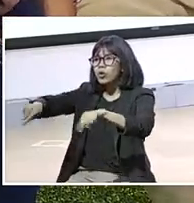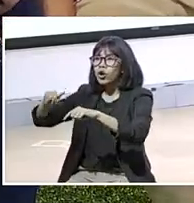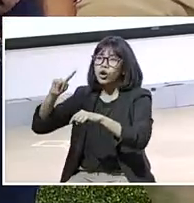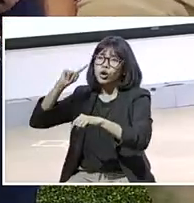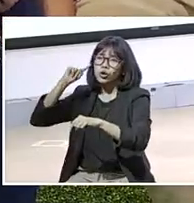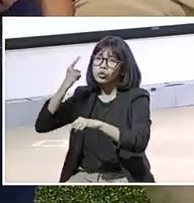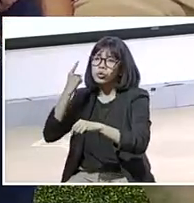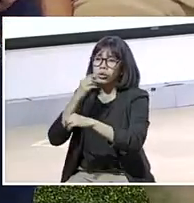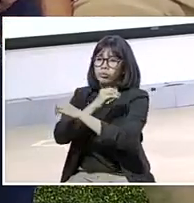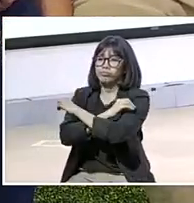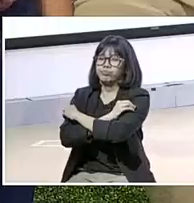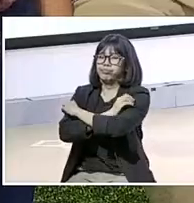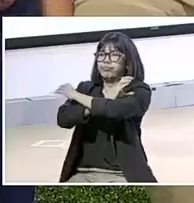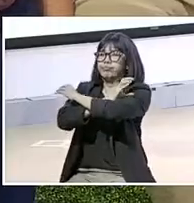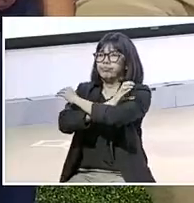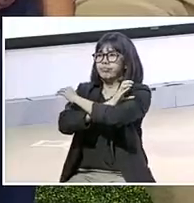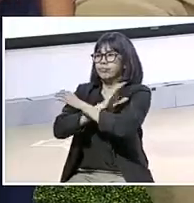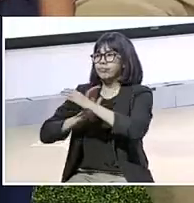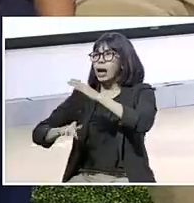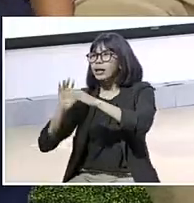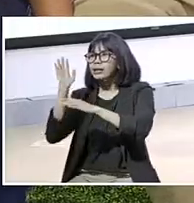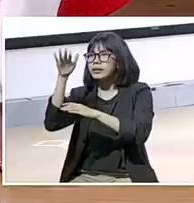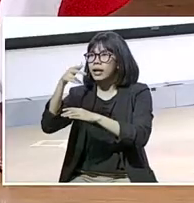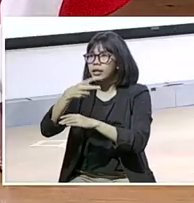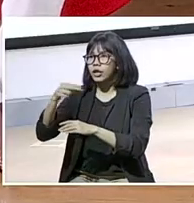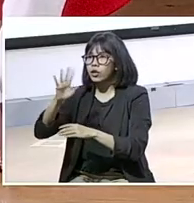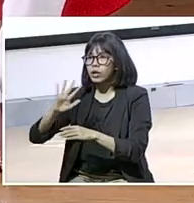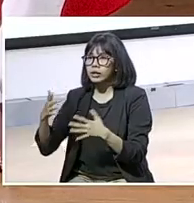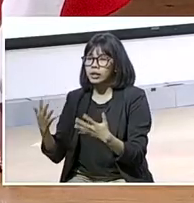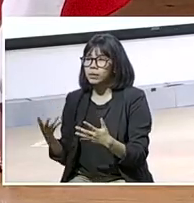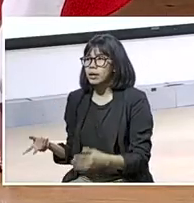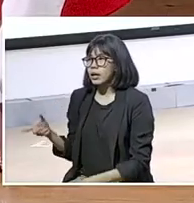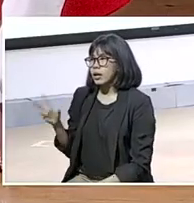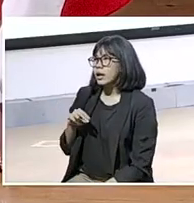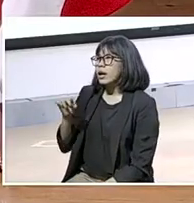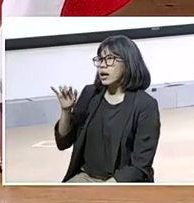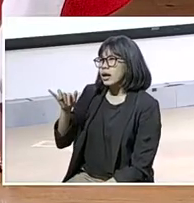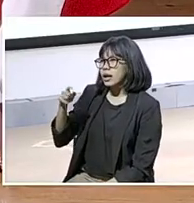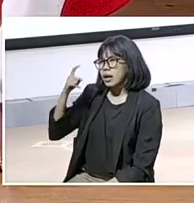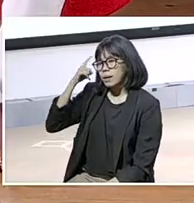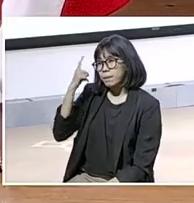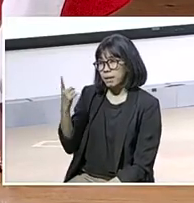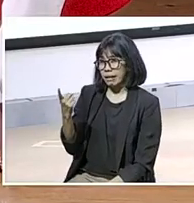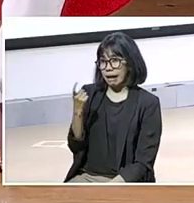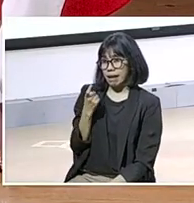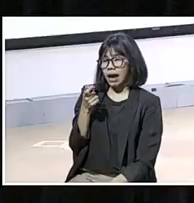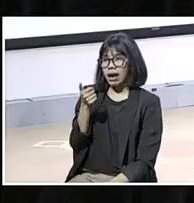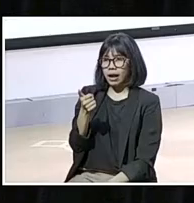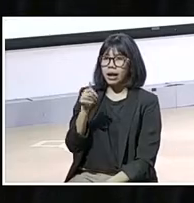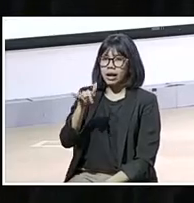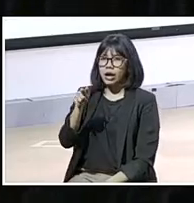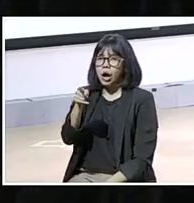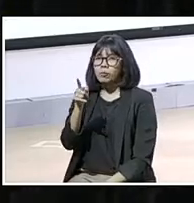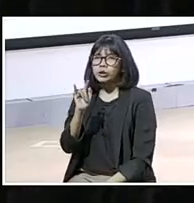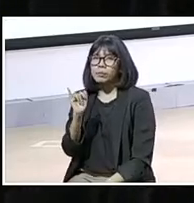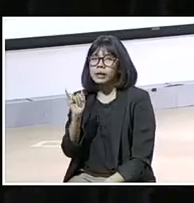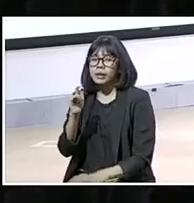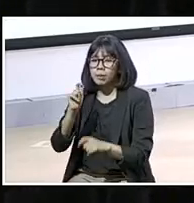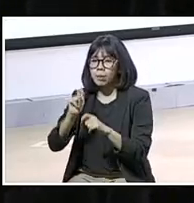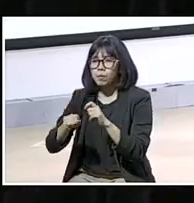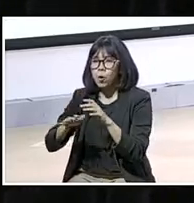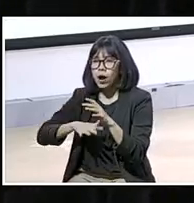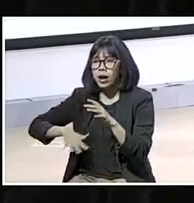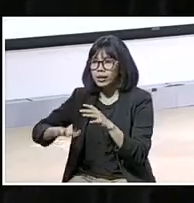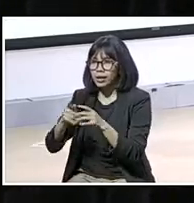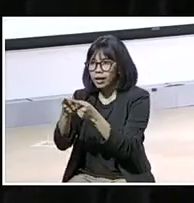basketball players in Indonesia. Well, thank you, Joshua, for your question. And I think you creating that